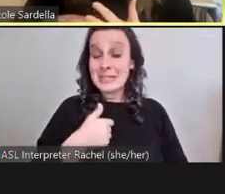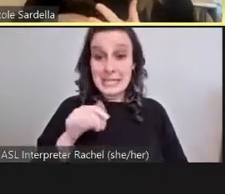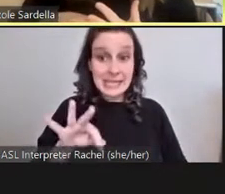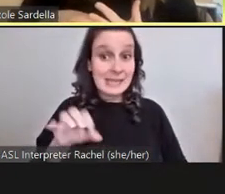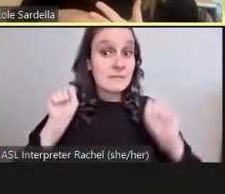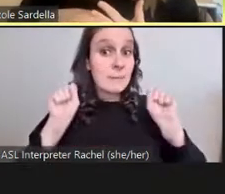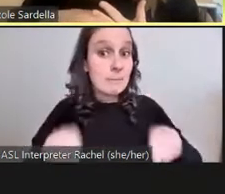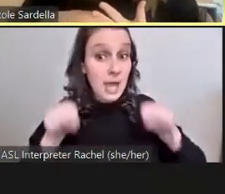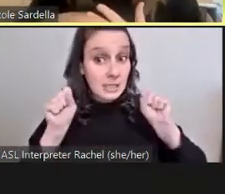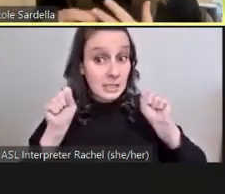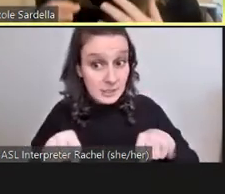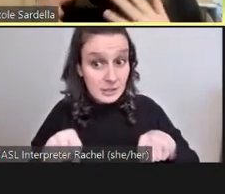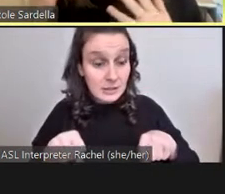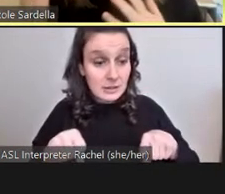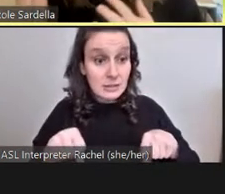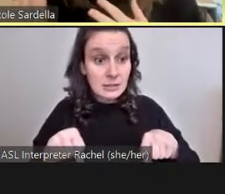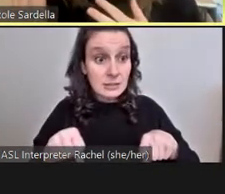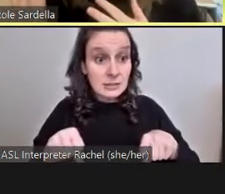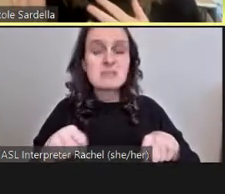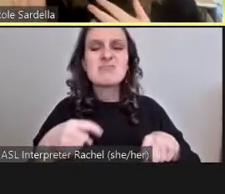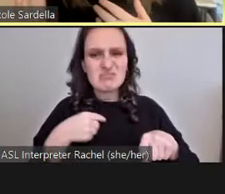possible,